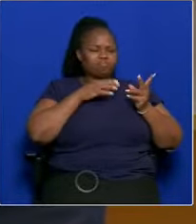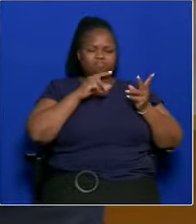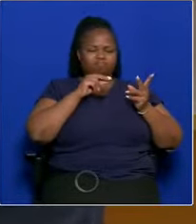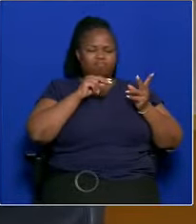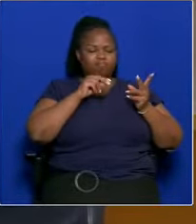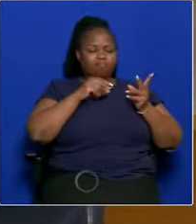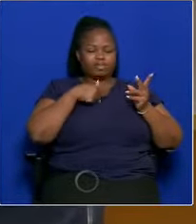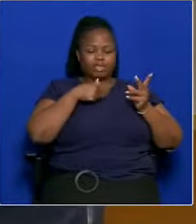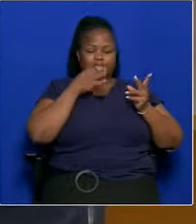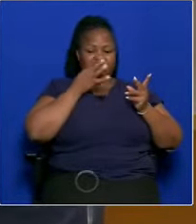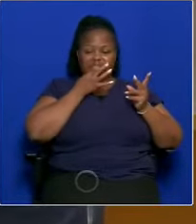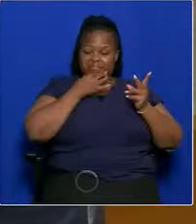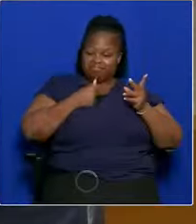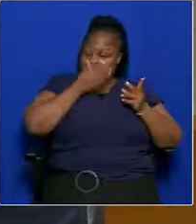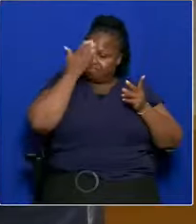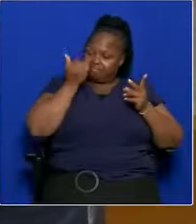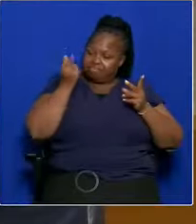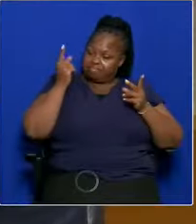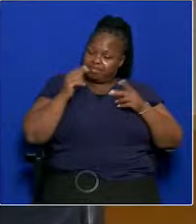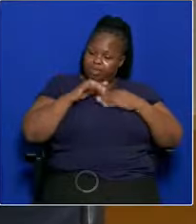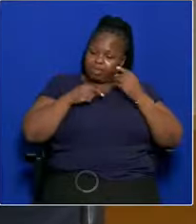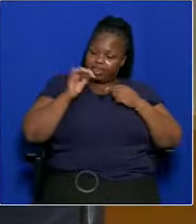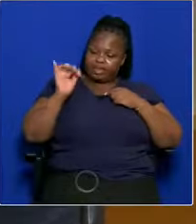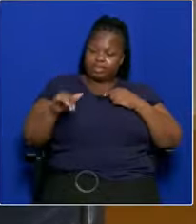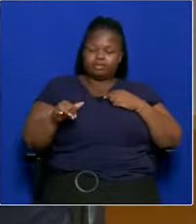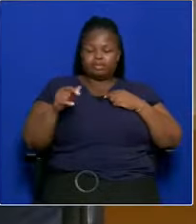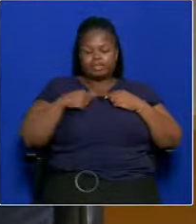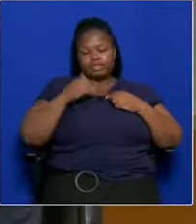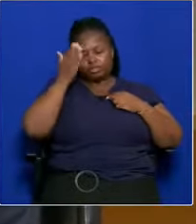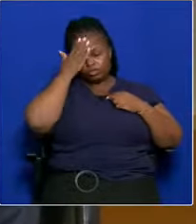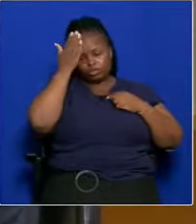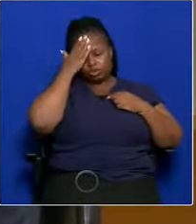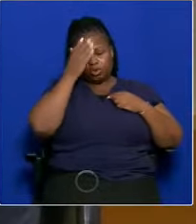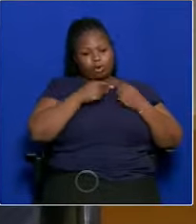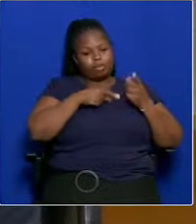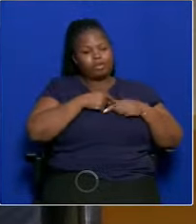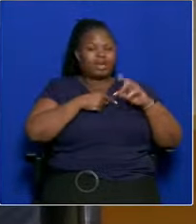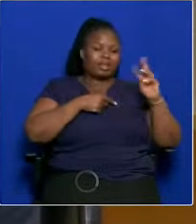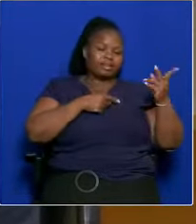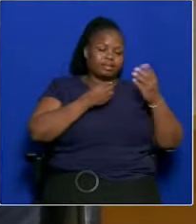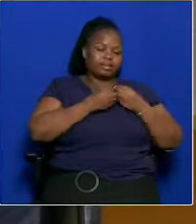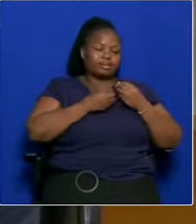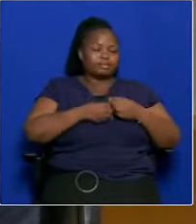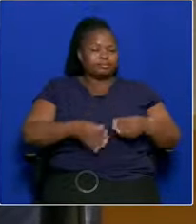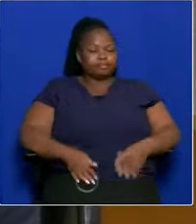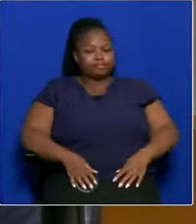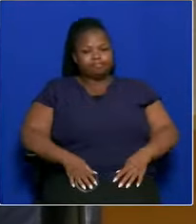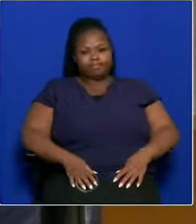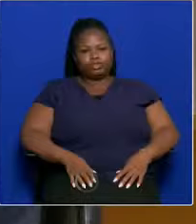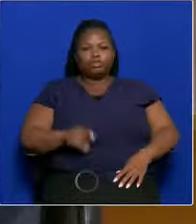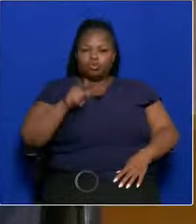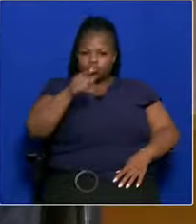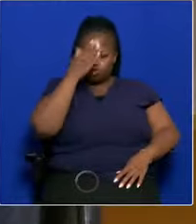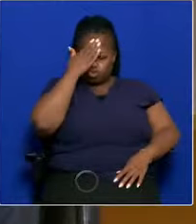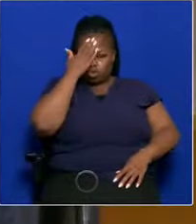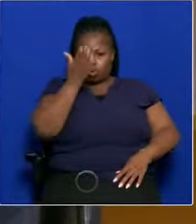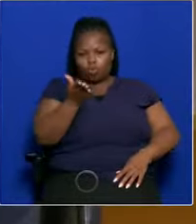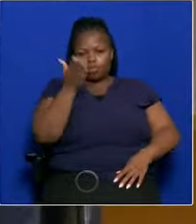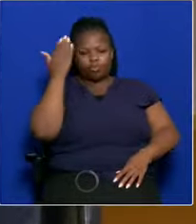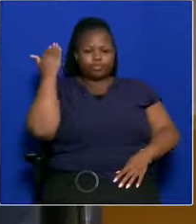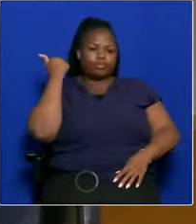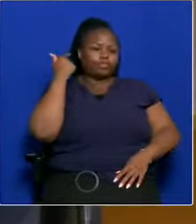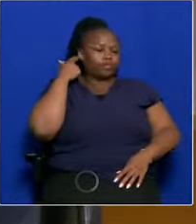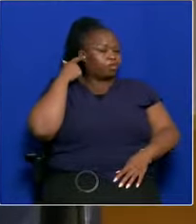of. Yes, I was aware of the rest, which I've already admitted to. So you were aware also of Mr.